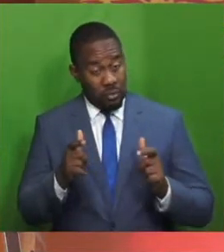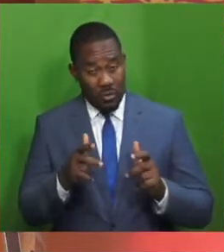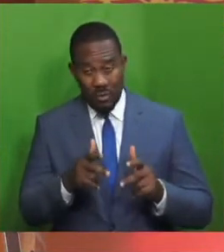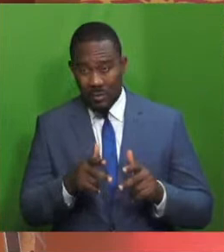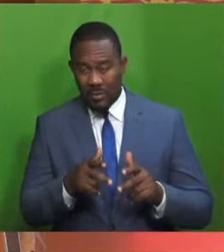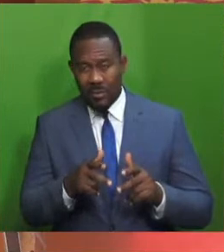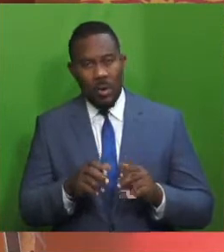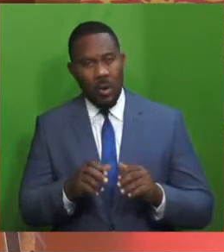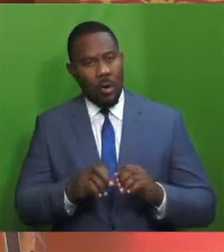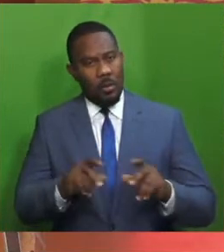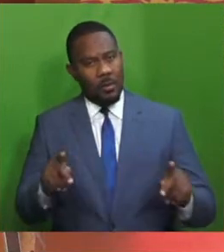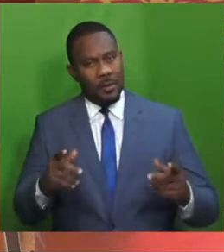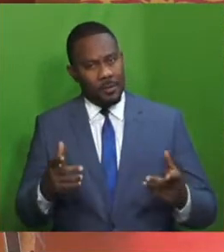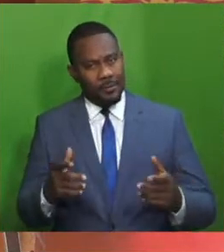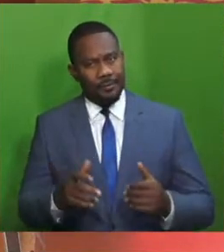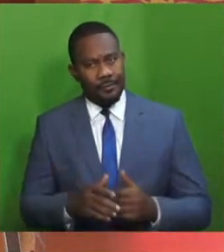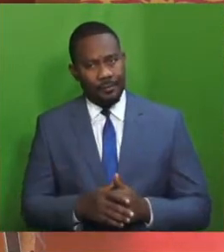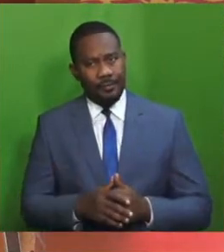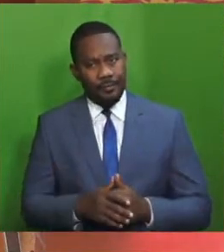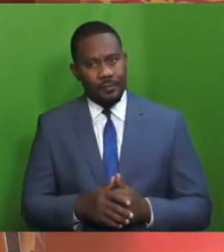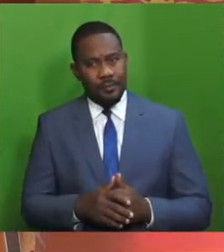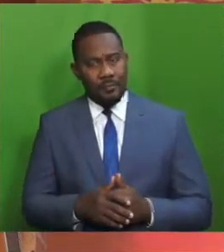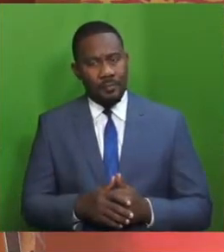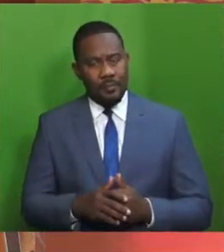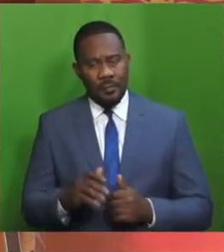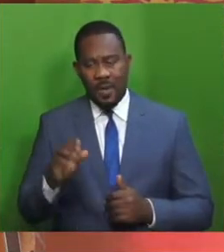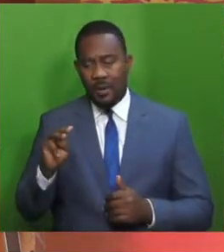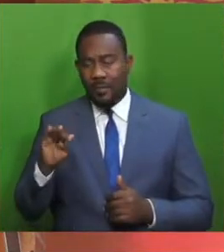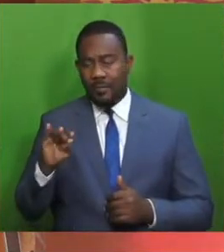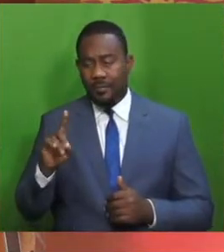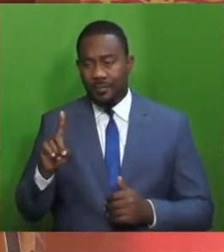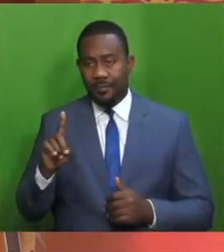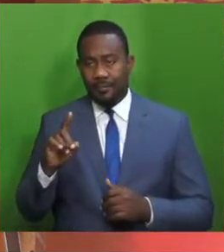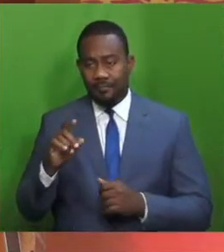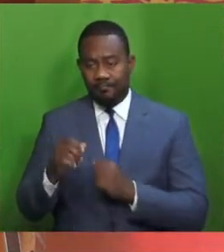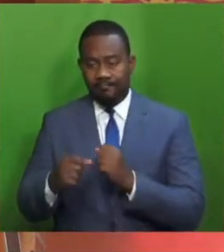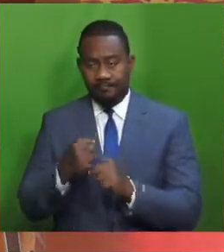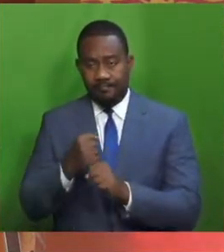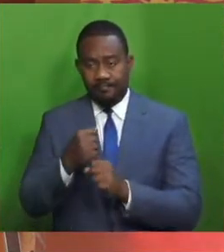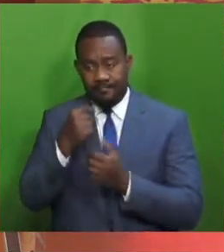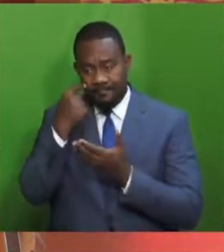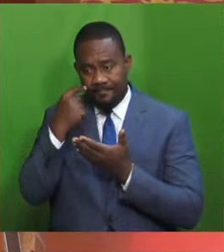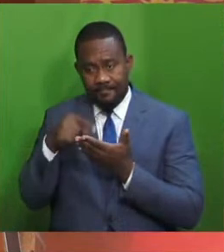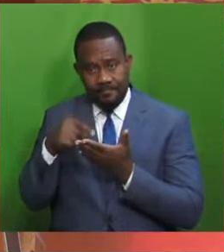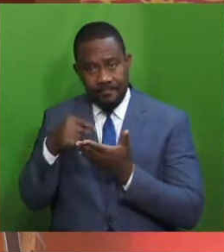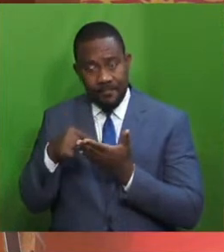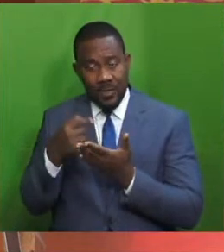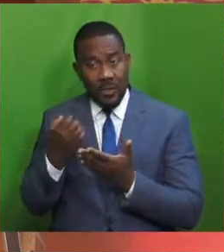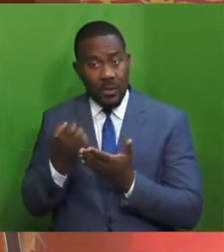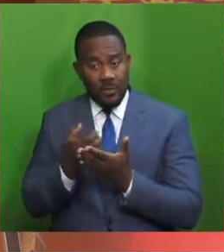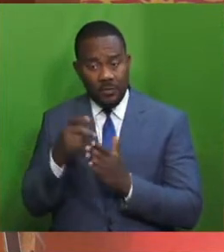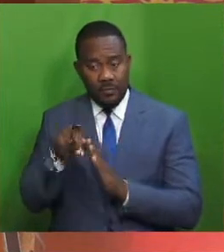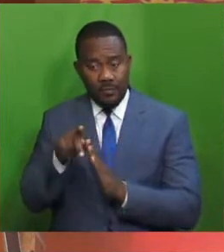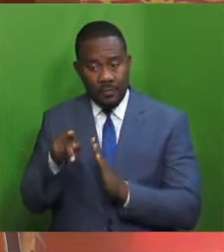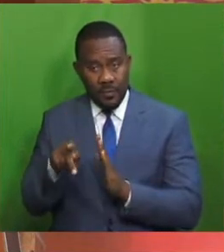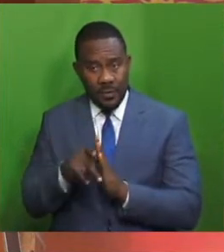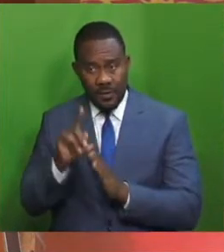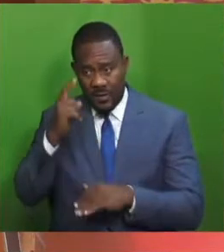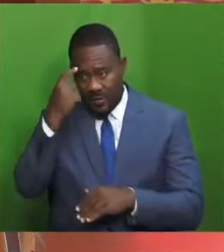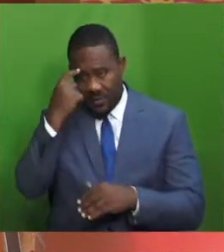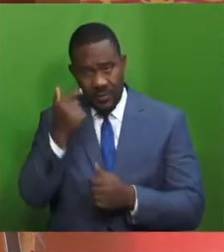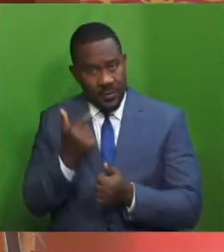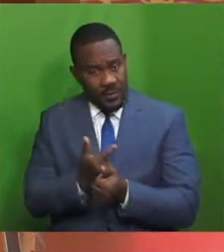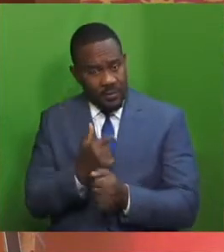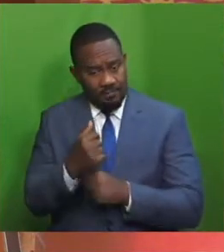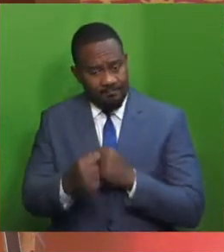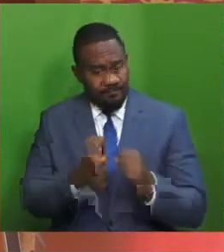conclude the comments on the media review of the budget statement and economic policy of Government of Ghana for the